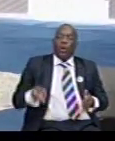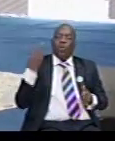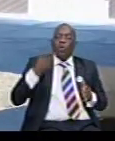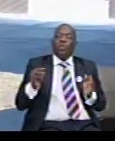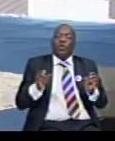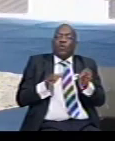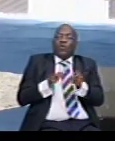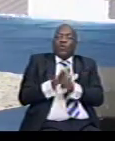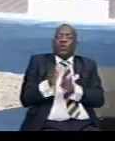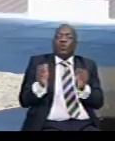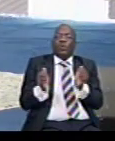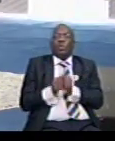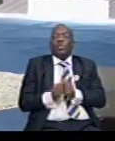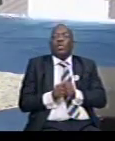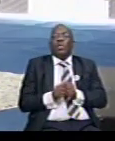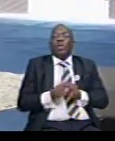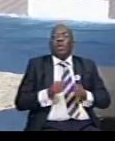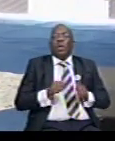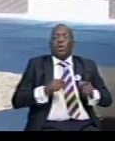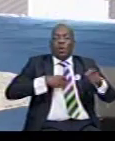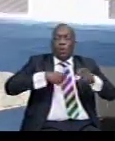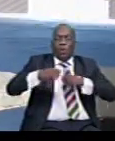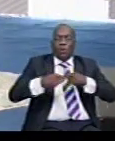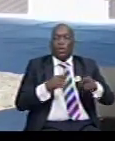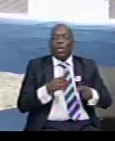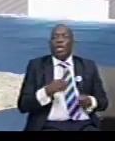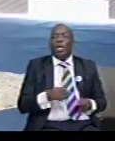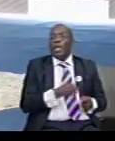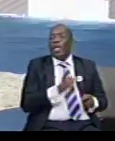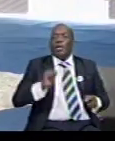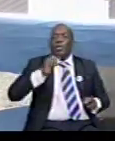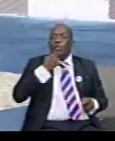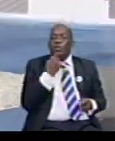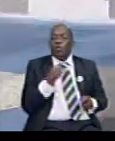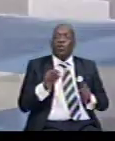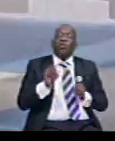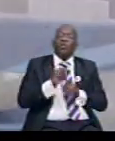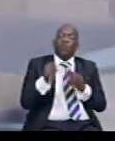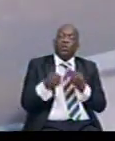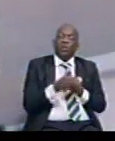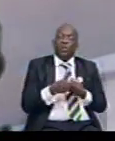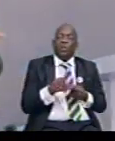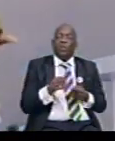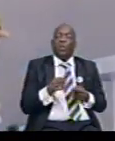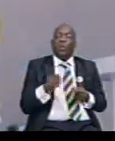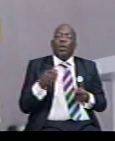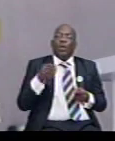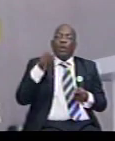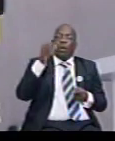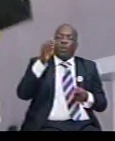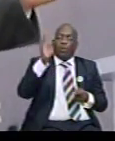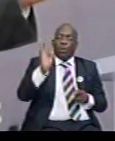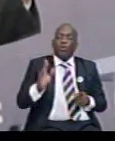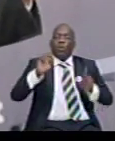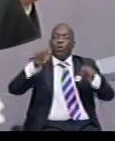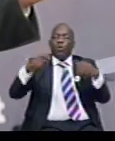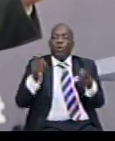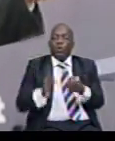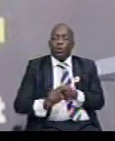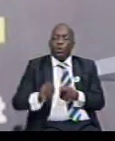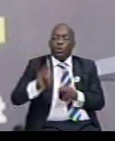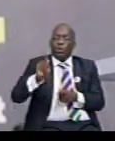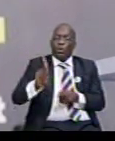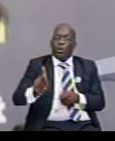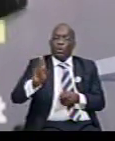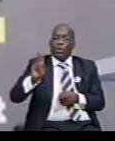was a terrible situation. And then I went for to Kumasi for, you know, a gathering of